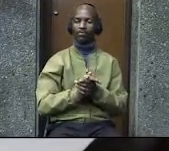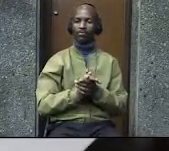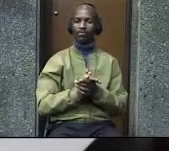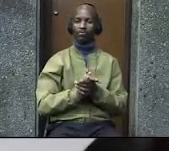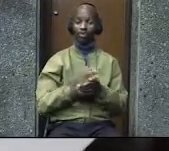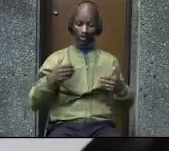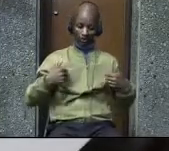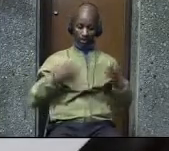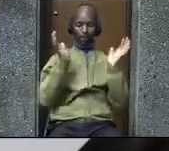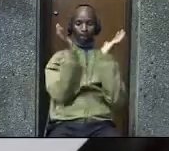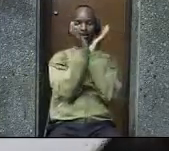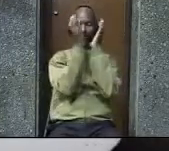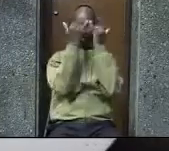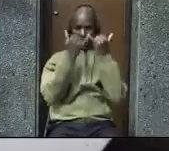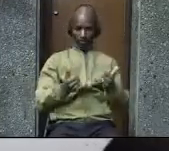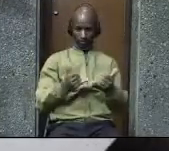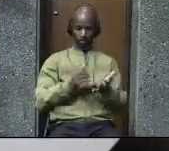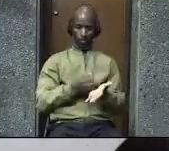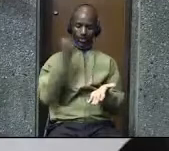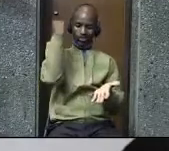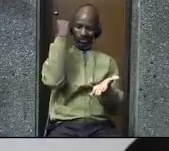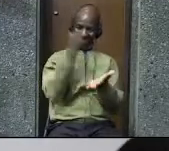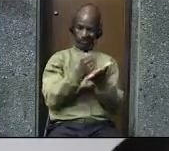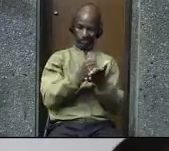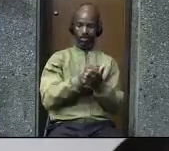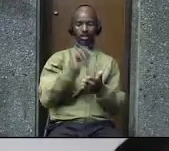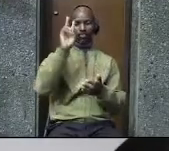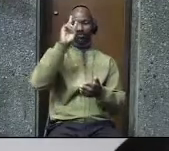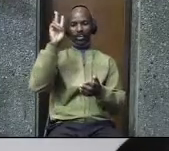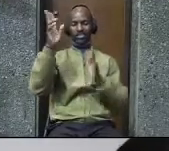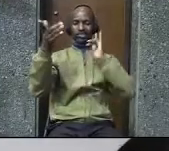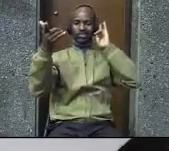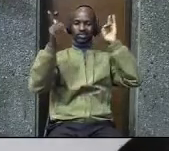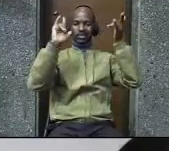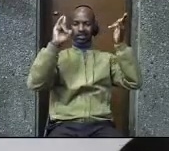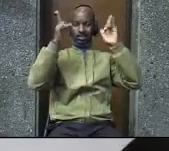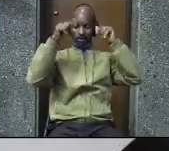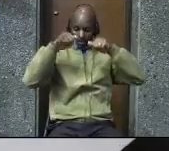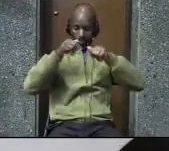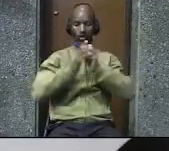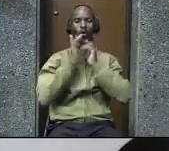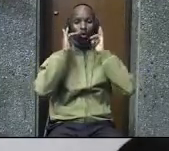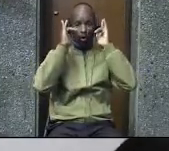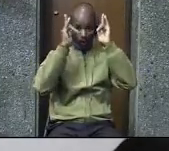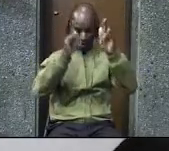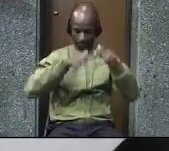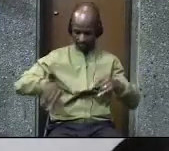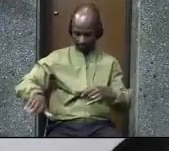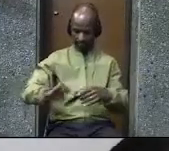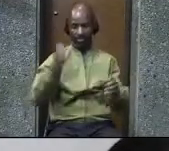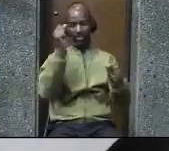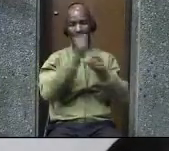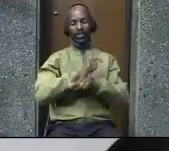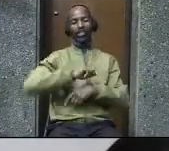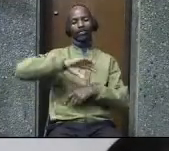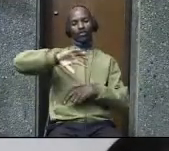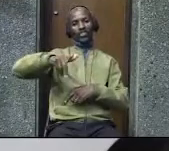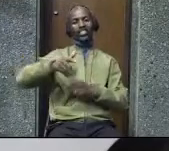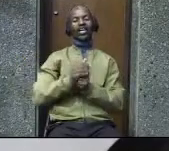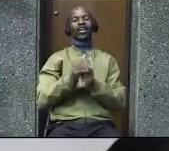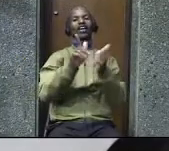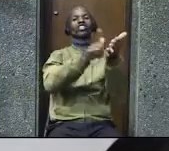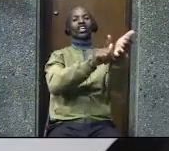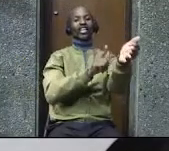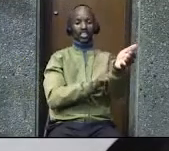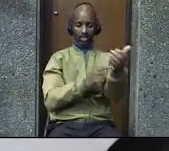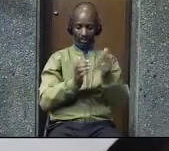As we start our meeting, we are declaring the Vereeniging City Hall as a precinct of the Gauteng Provincial Legislature.